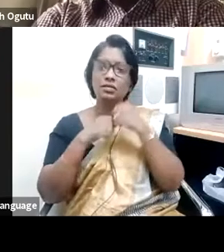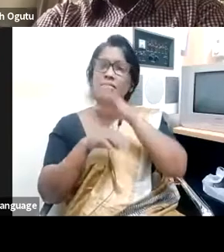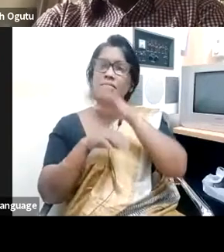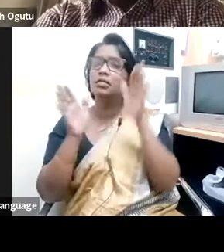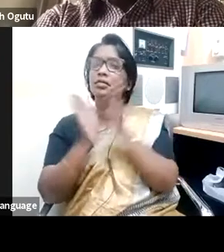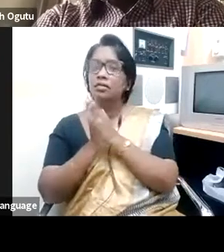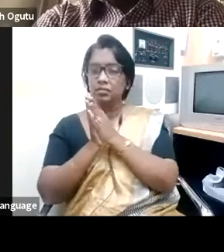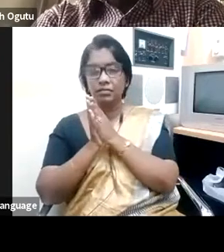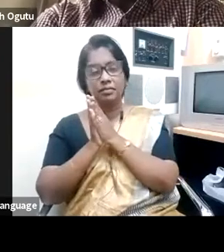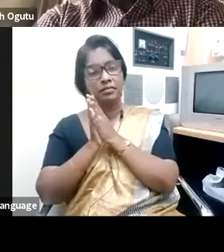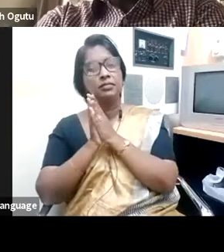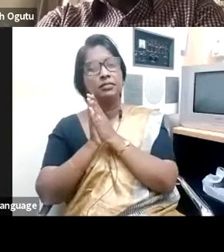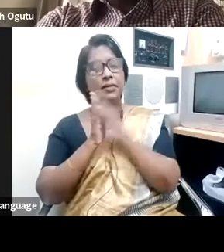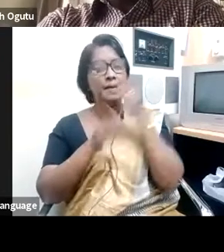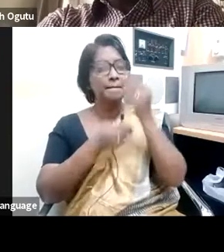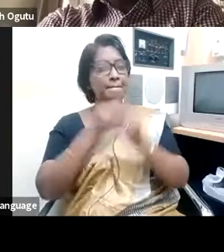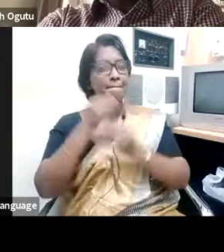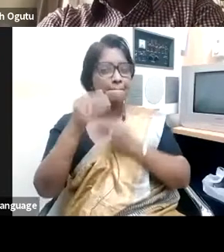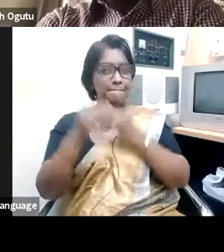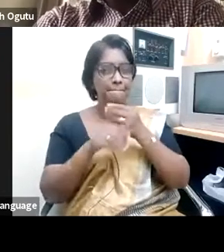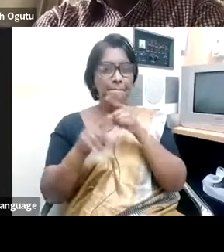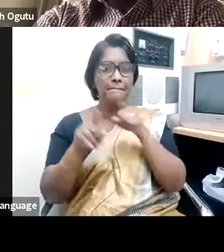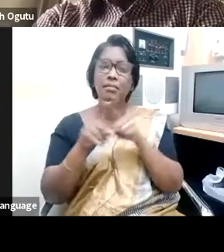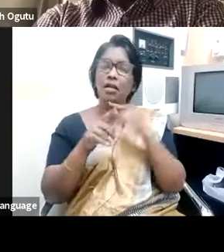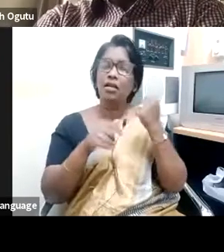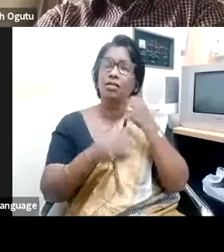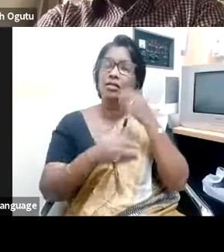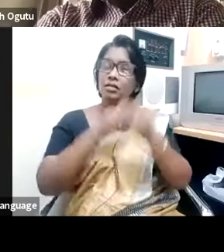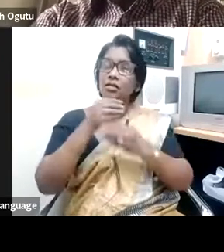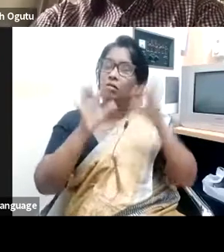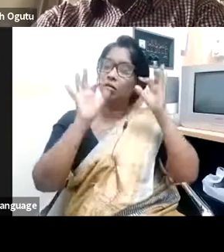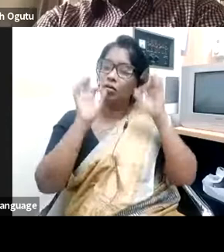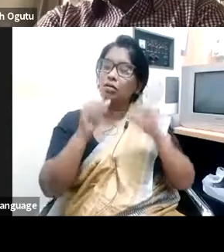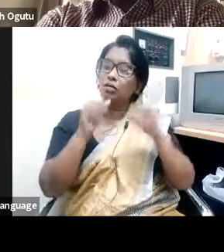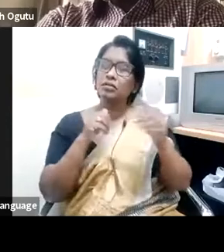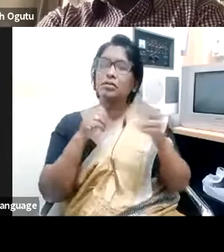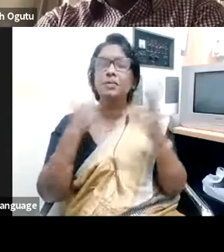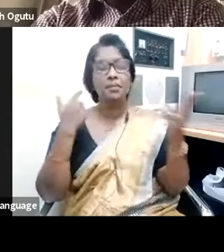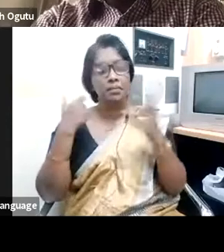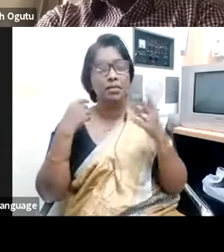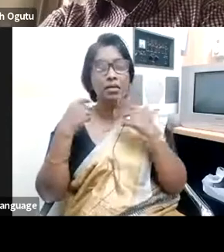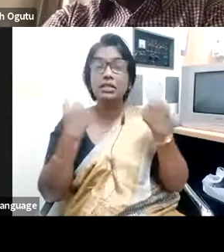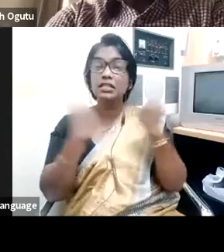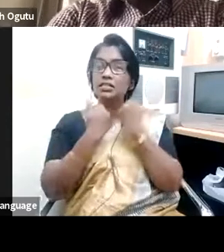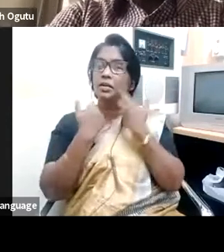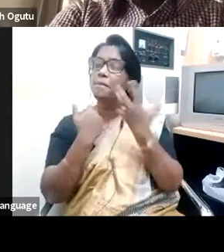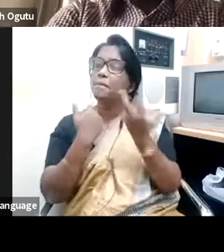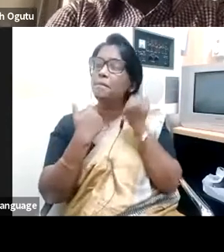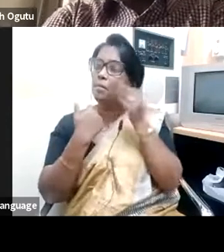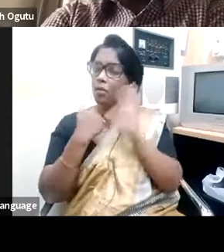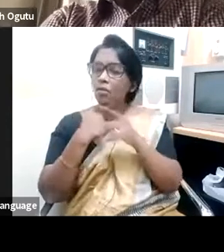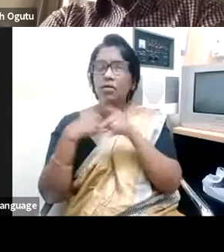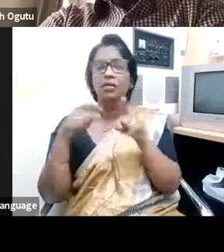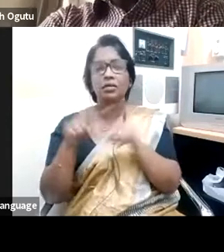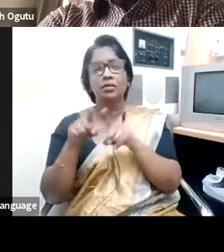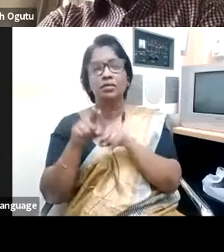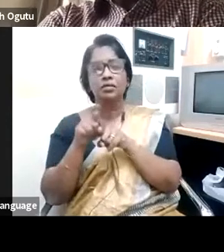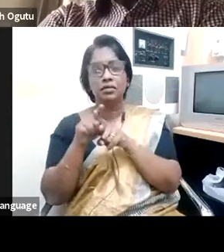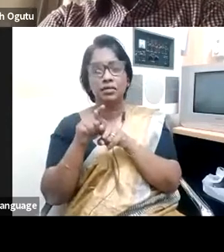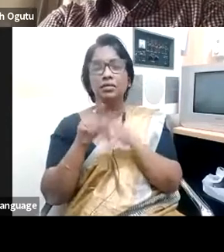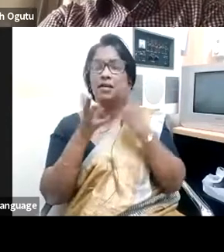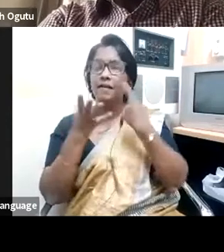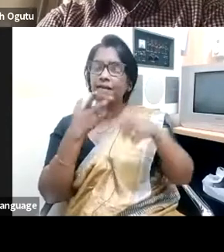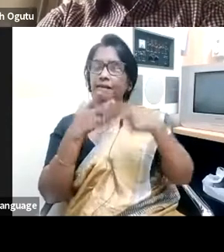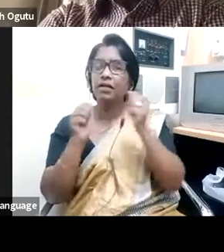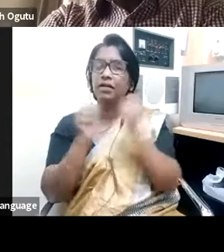able to address the huge challenges that we face. So let's work together from different sectors, different industries, so that